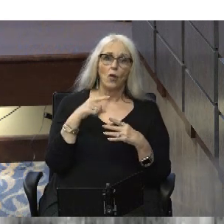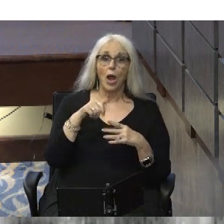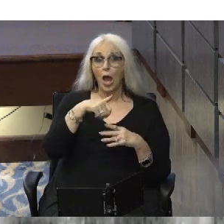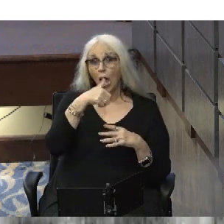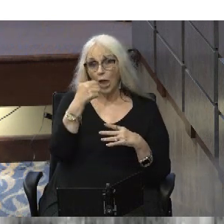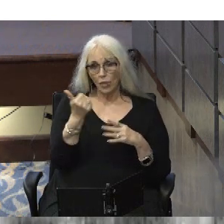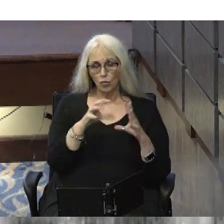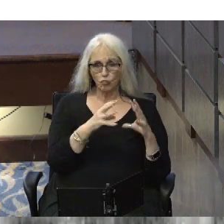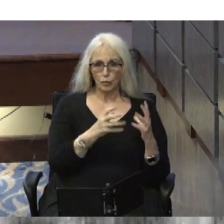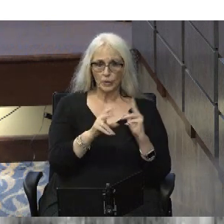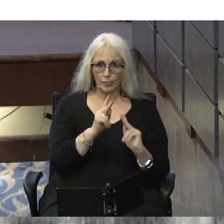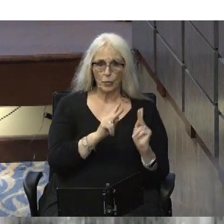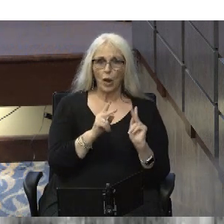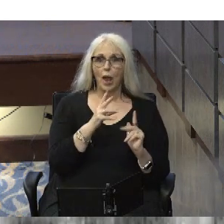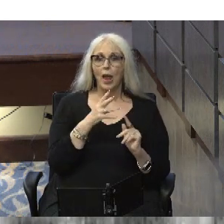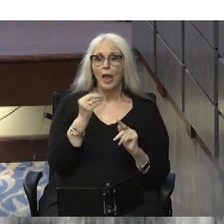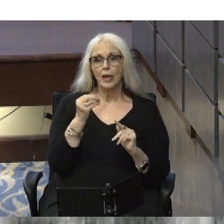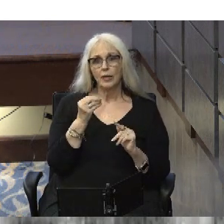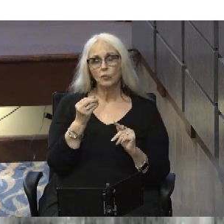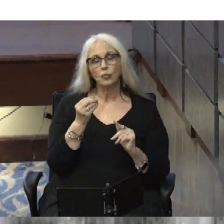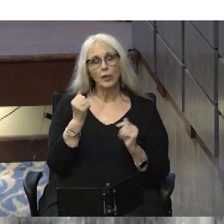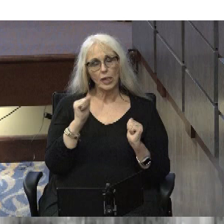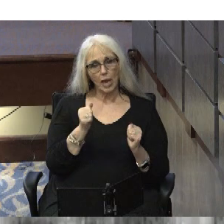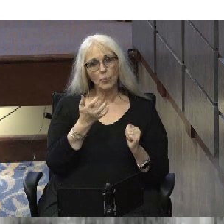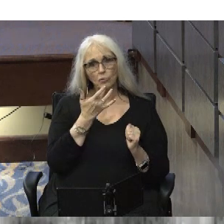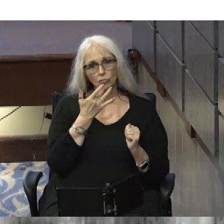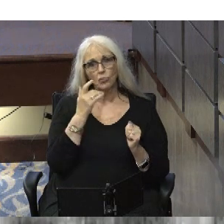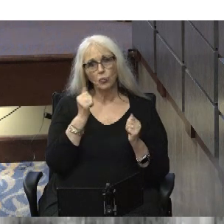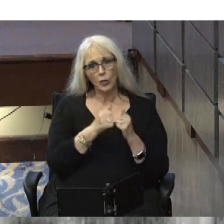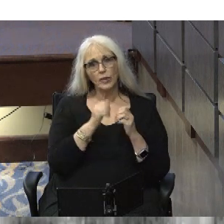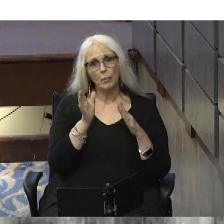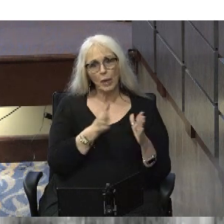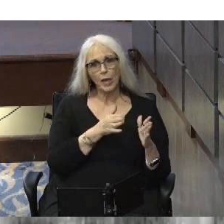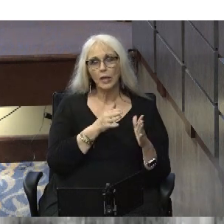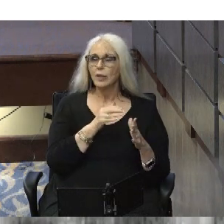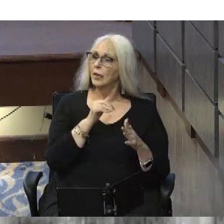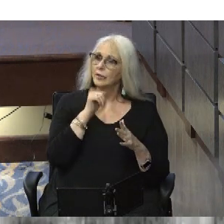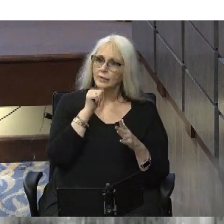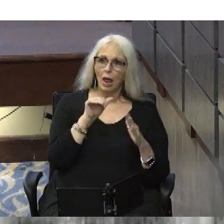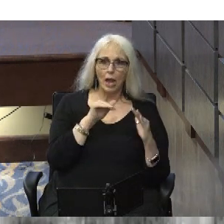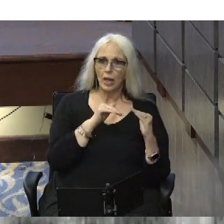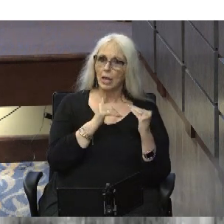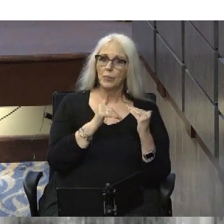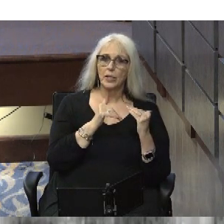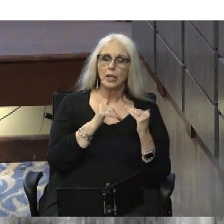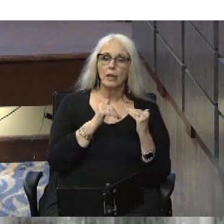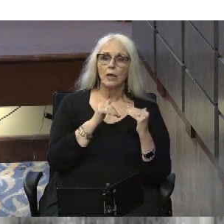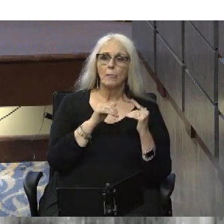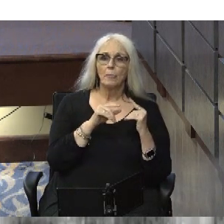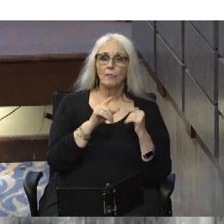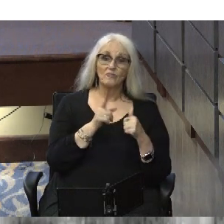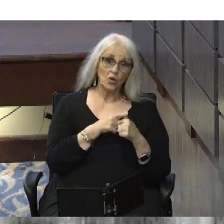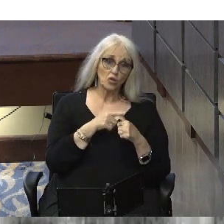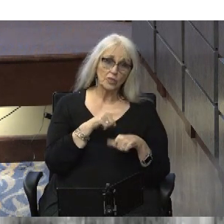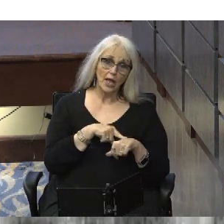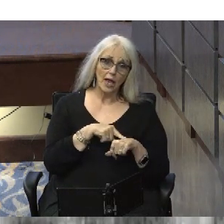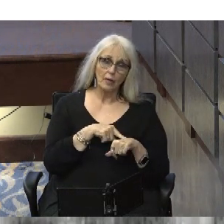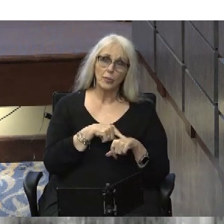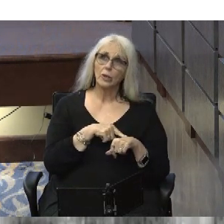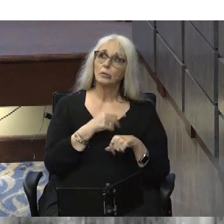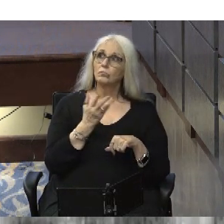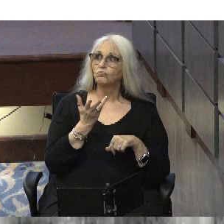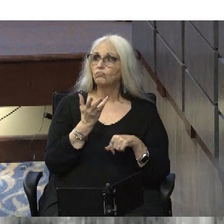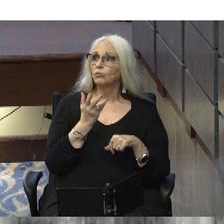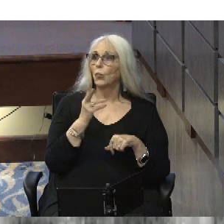groups. And we also can do preferences in the plan. So a preference is not a limit, of course, but it's first time